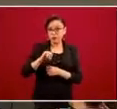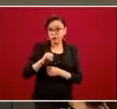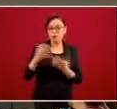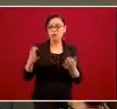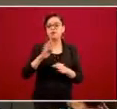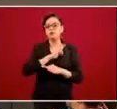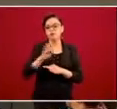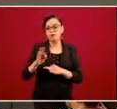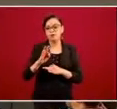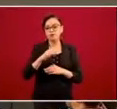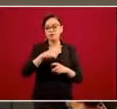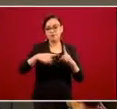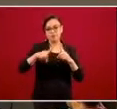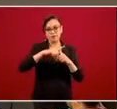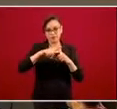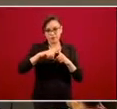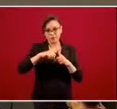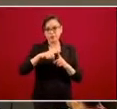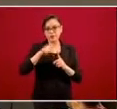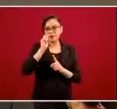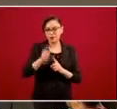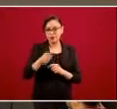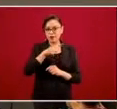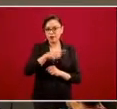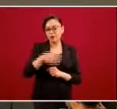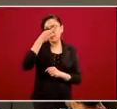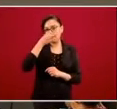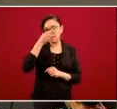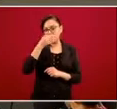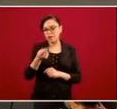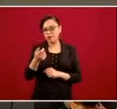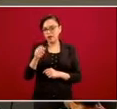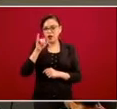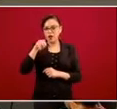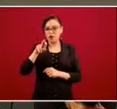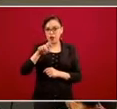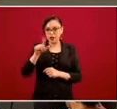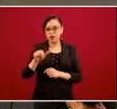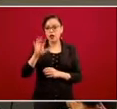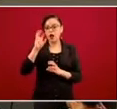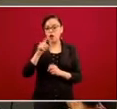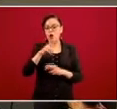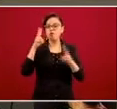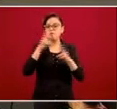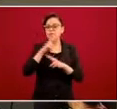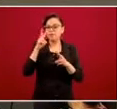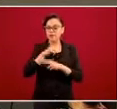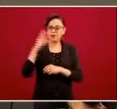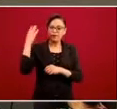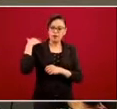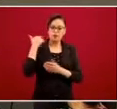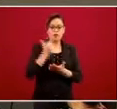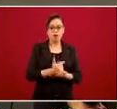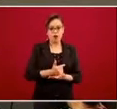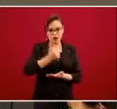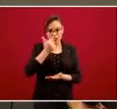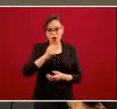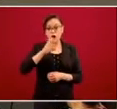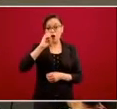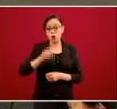that if they had been tested, they would have been tested positive for